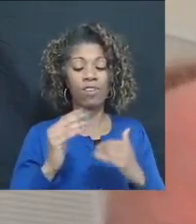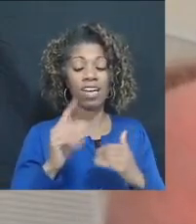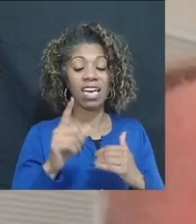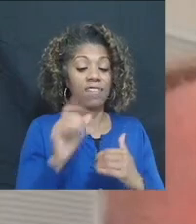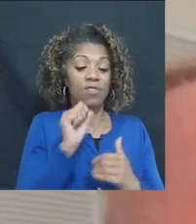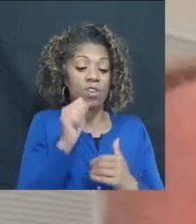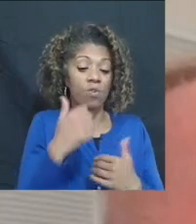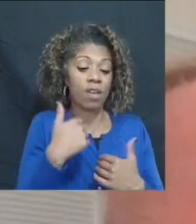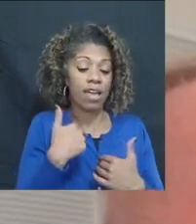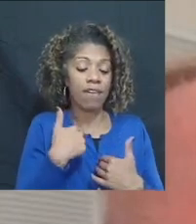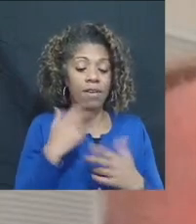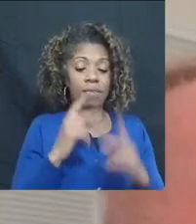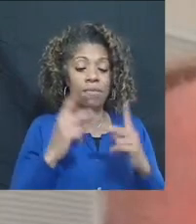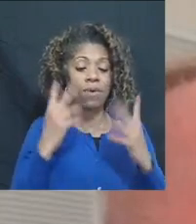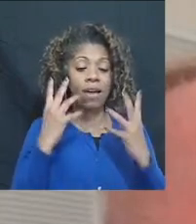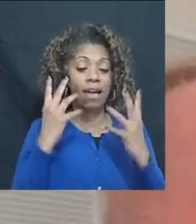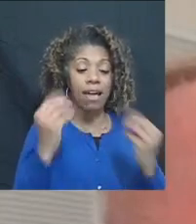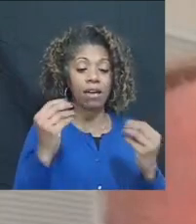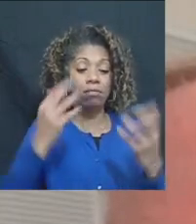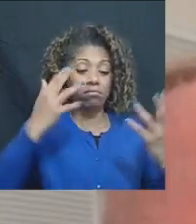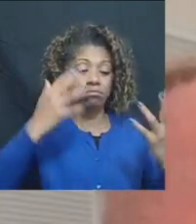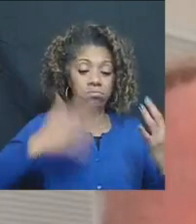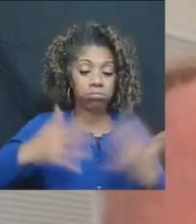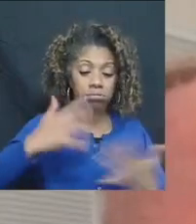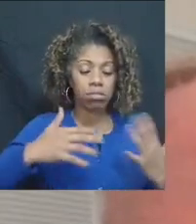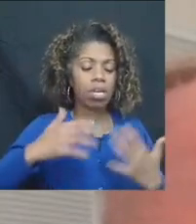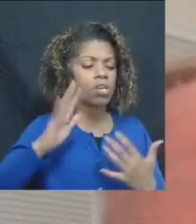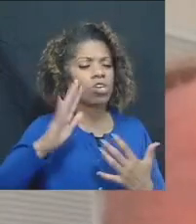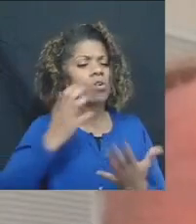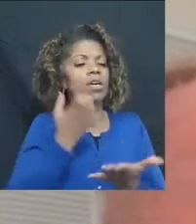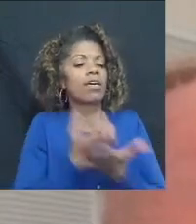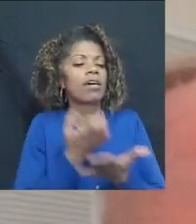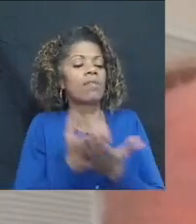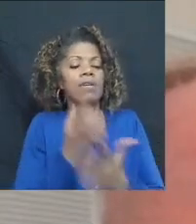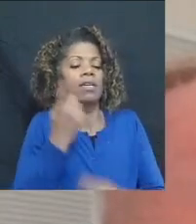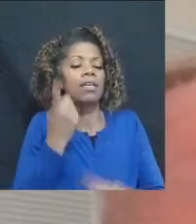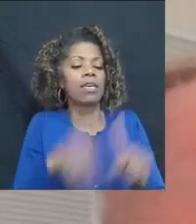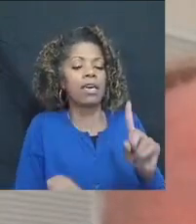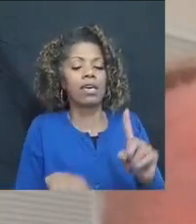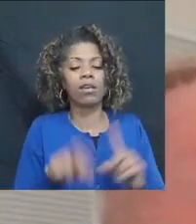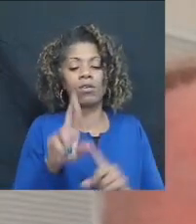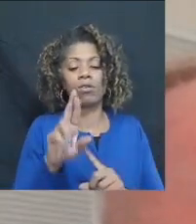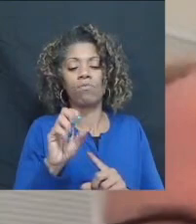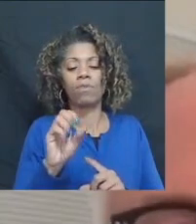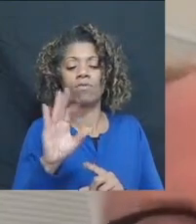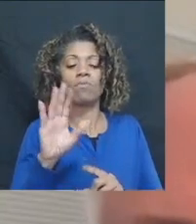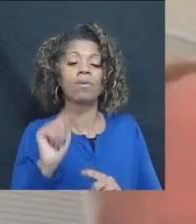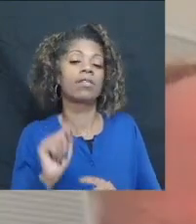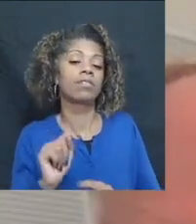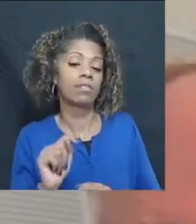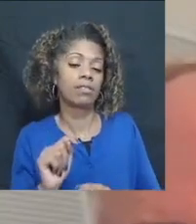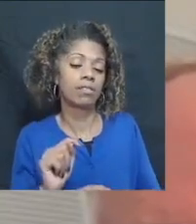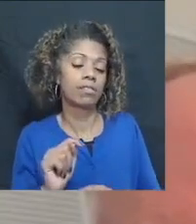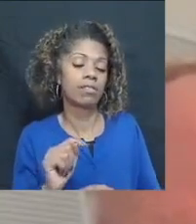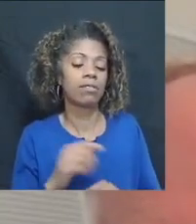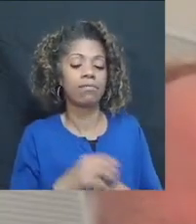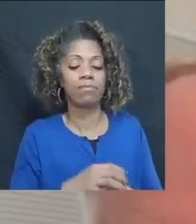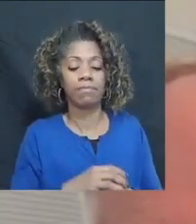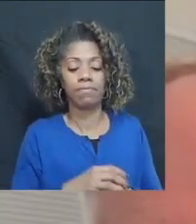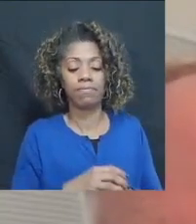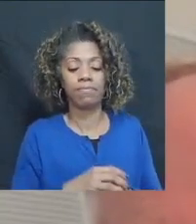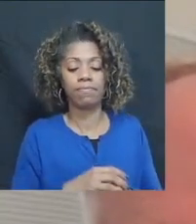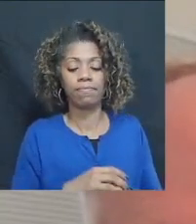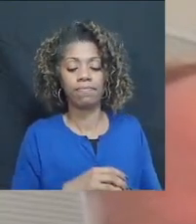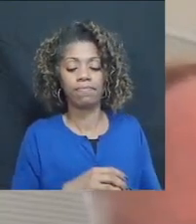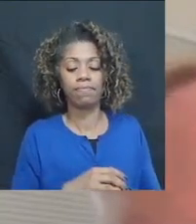leaders need to be having those conversations, whether that's at the local level with their public health authorities or at